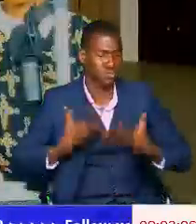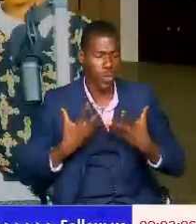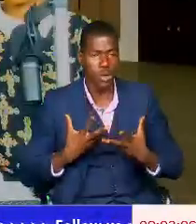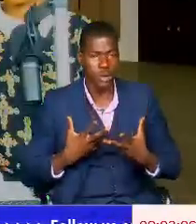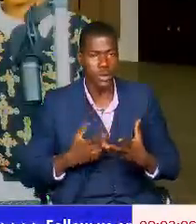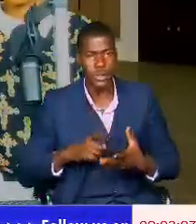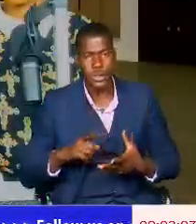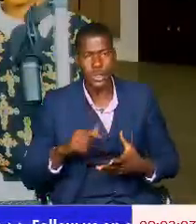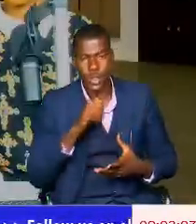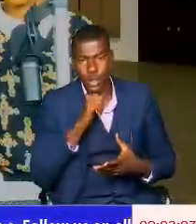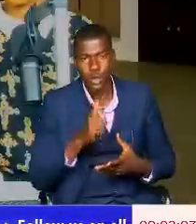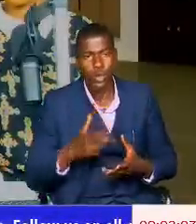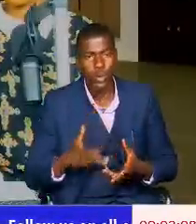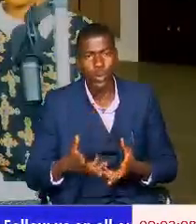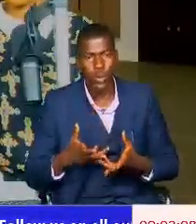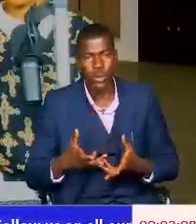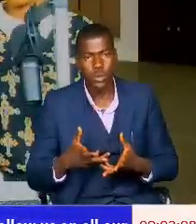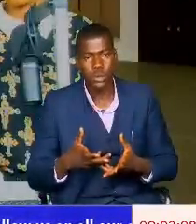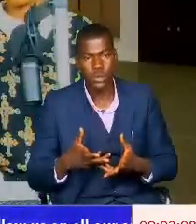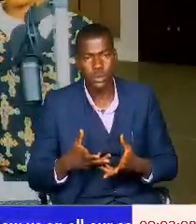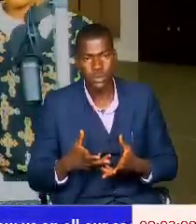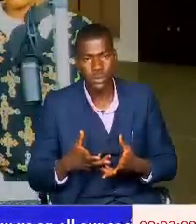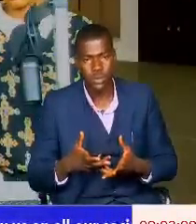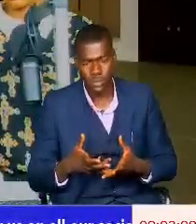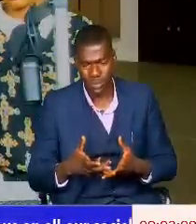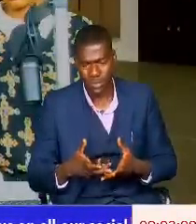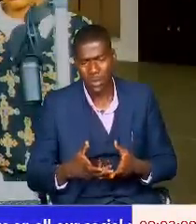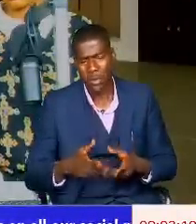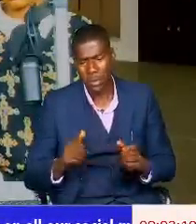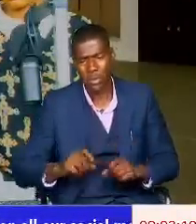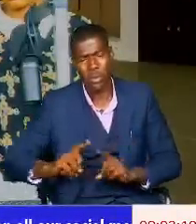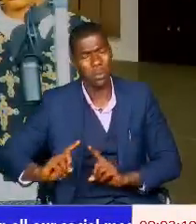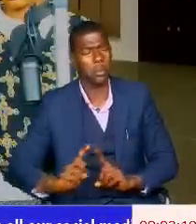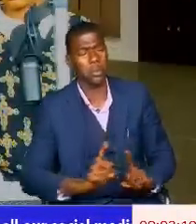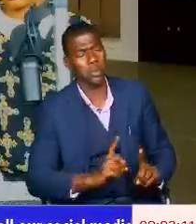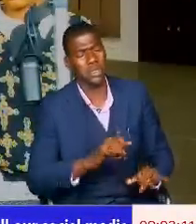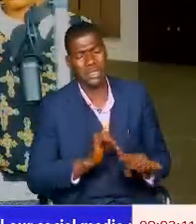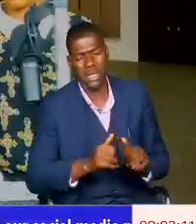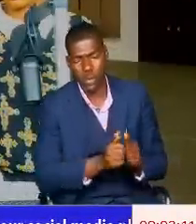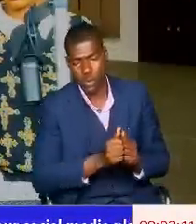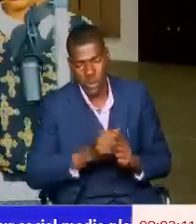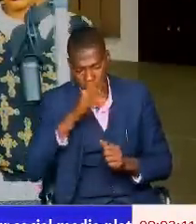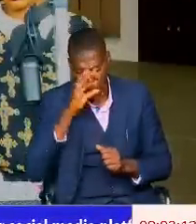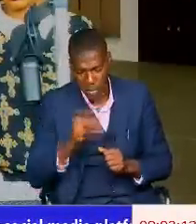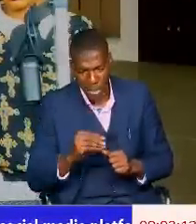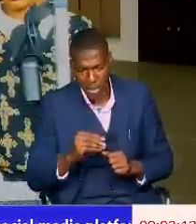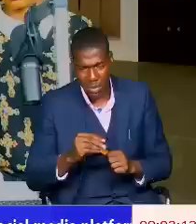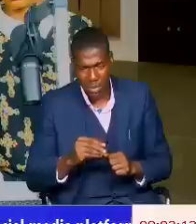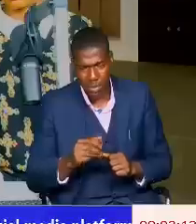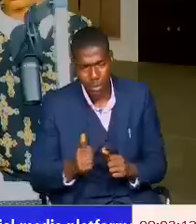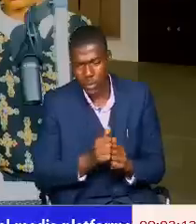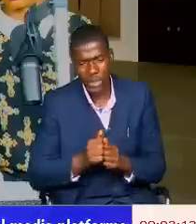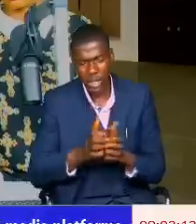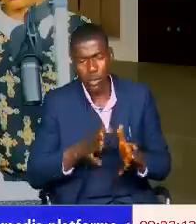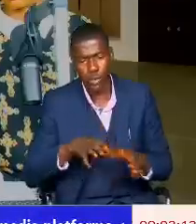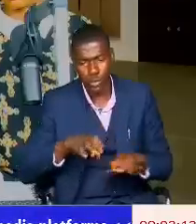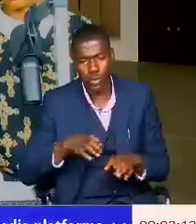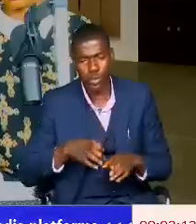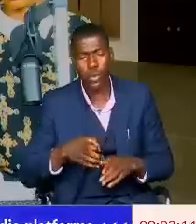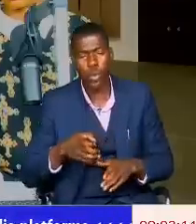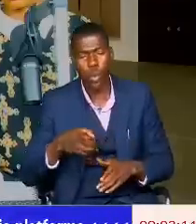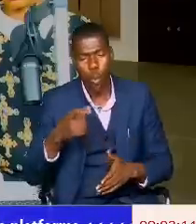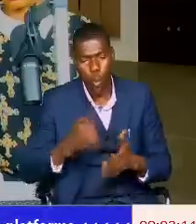say she just walk her, go they stay with man like that without doing the proper thing. Mommy